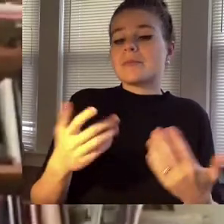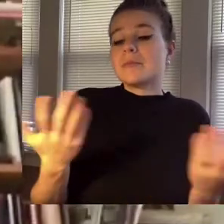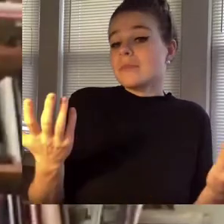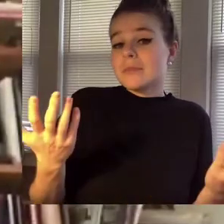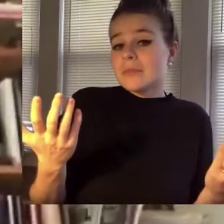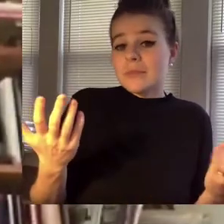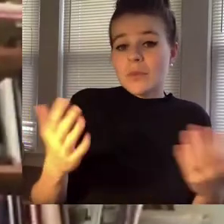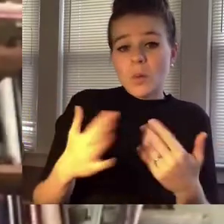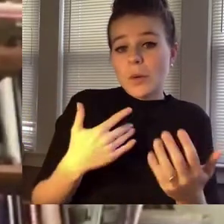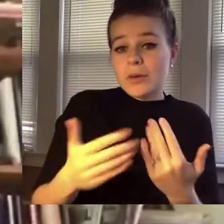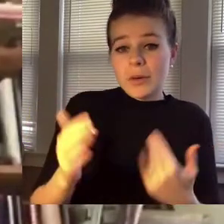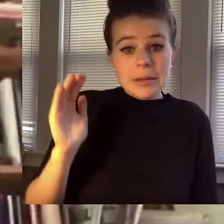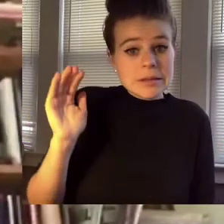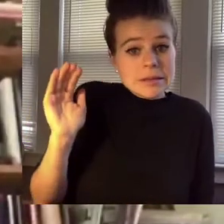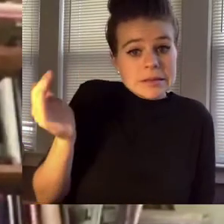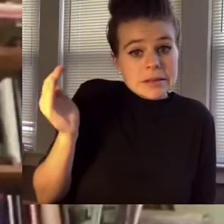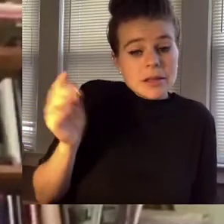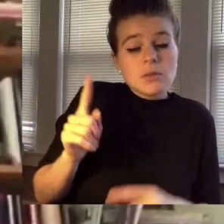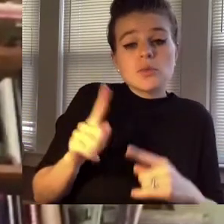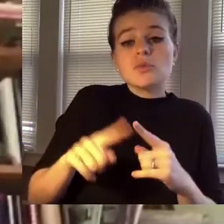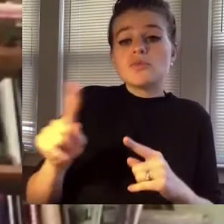to a superficial reader,